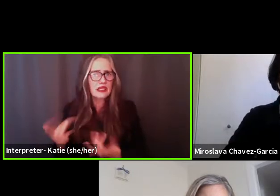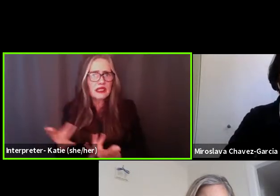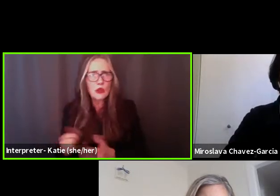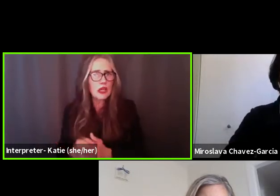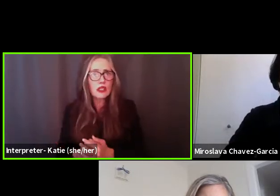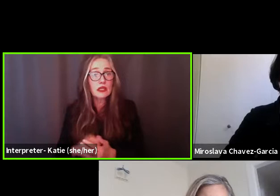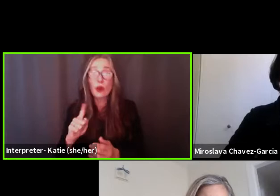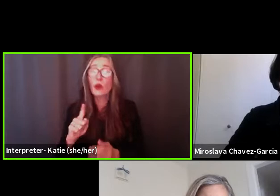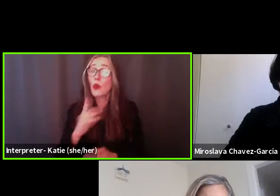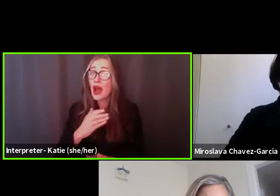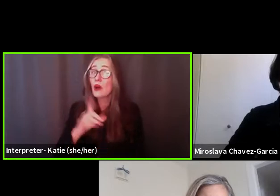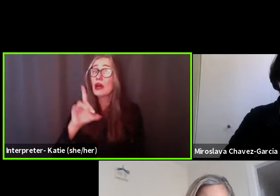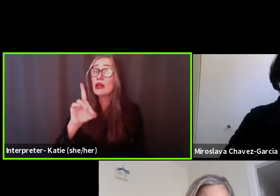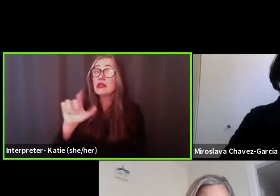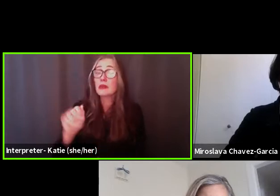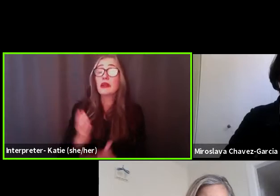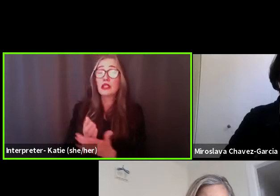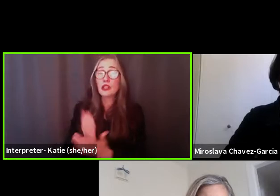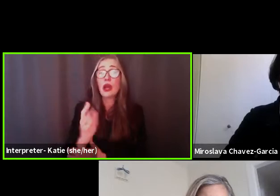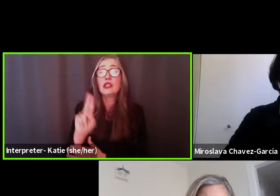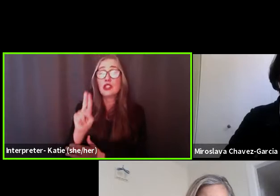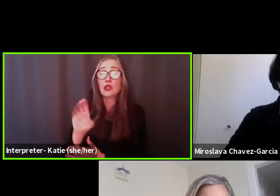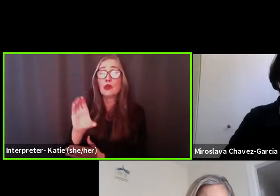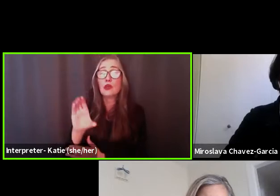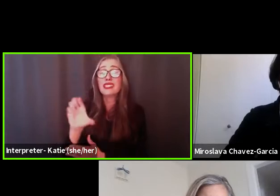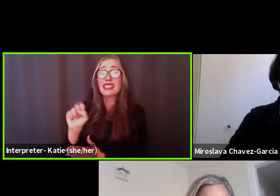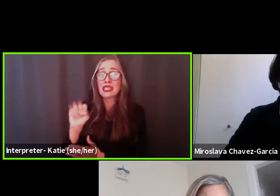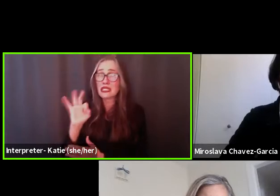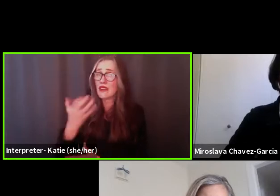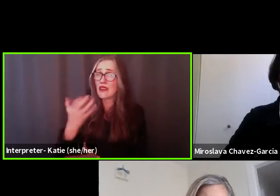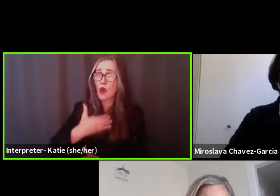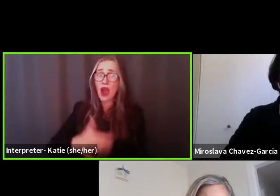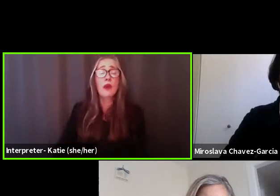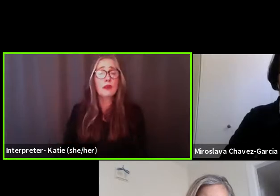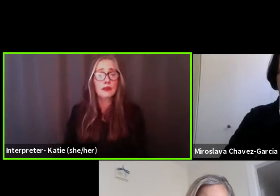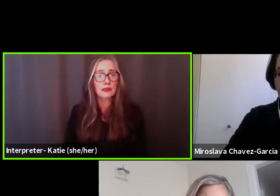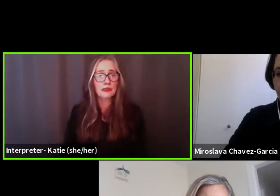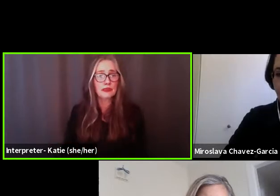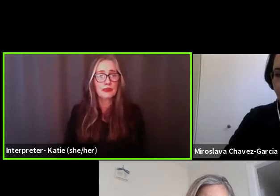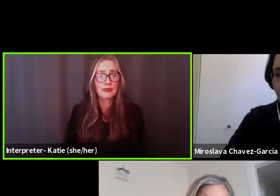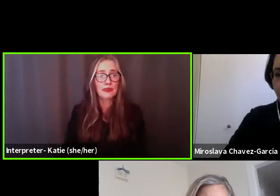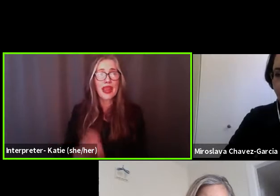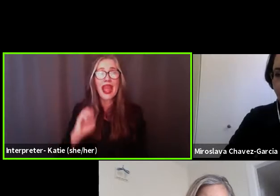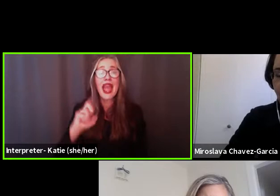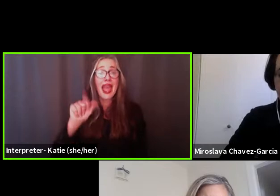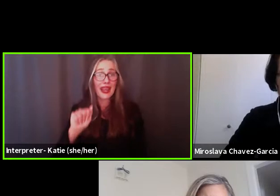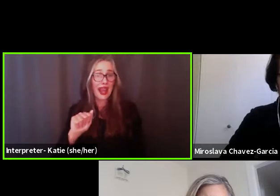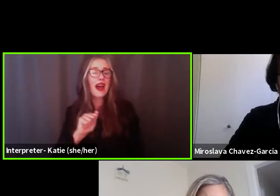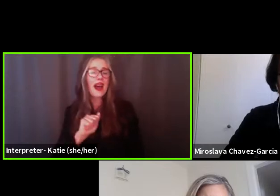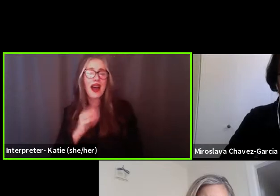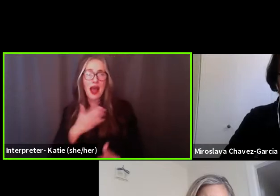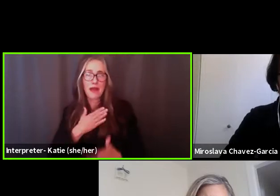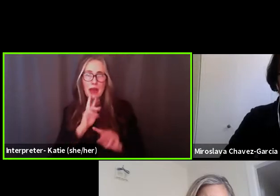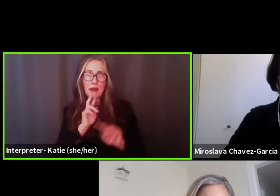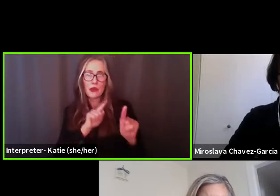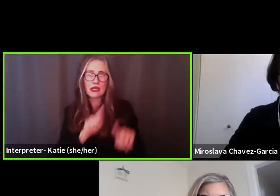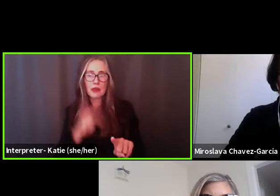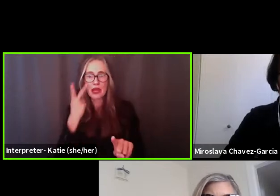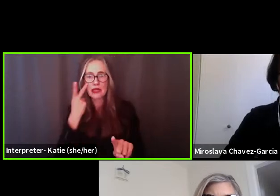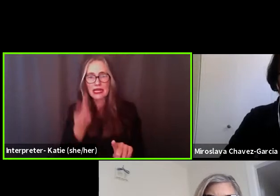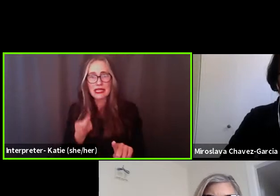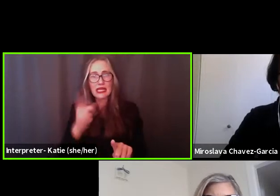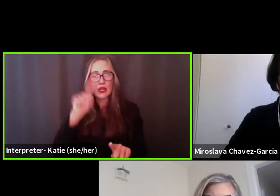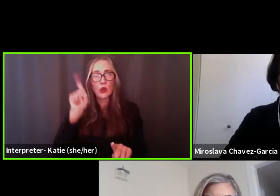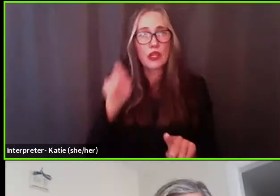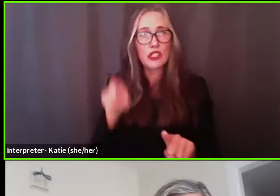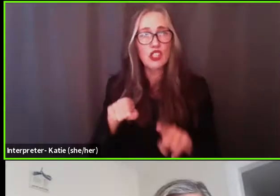work i'm happy to respond i saw your question thank you for it in the chat um you